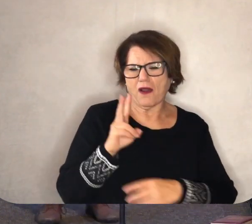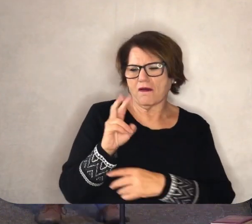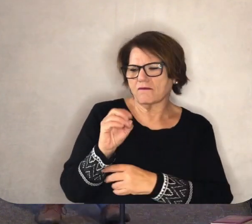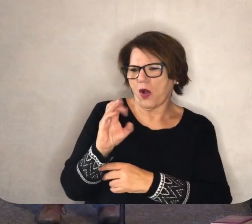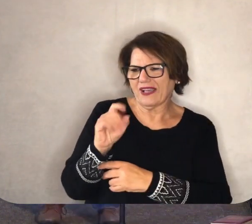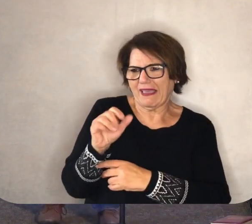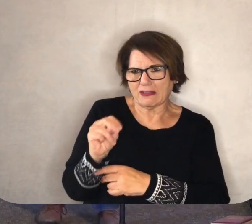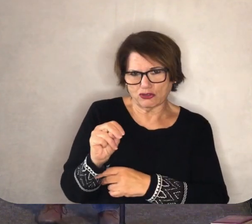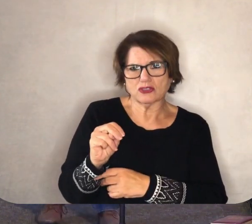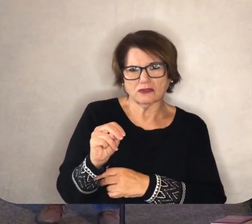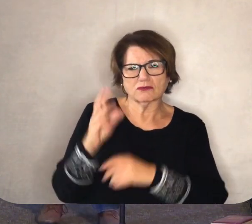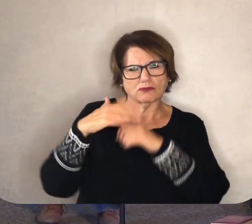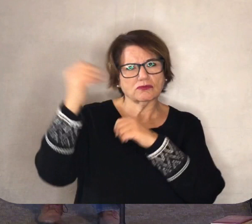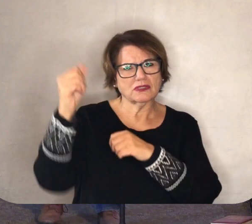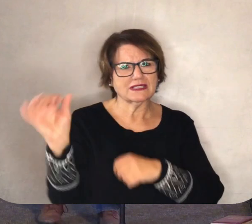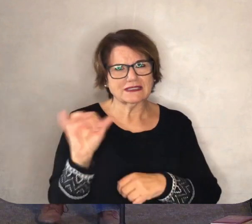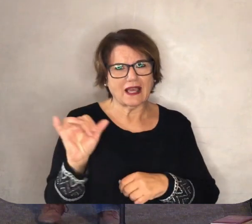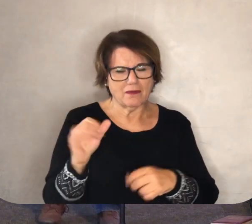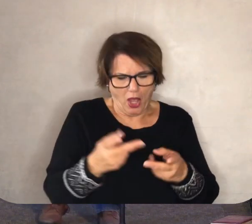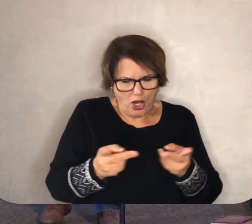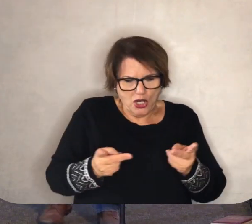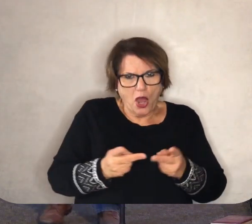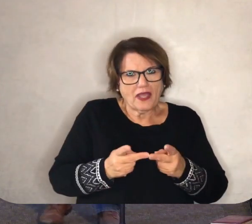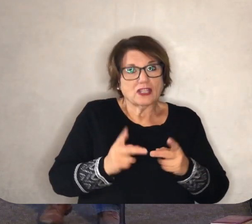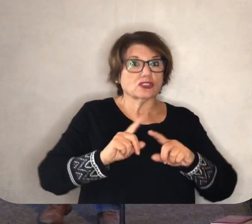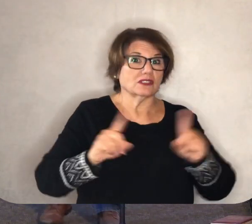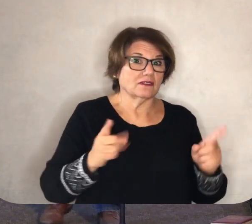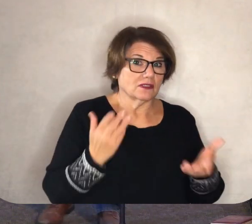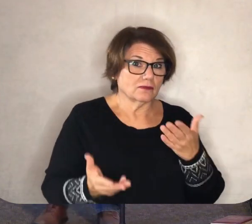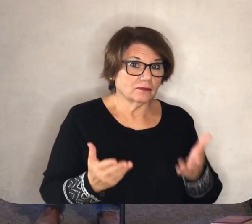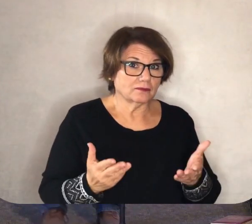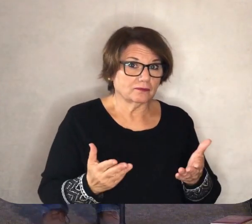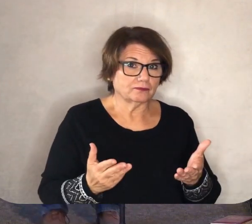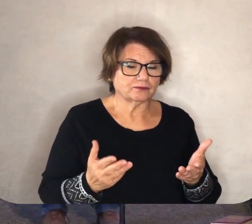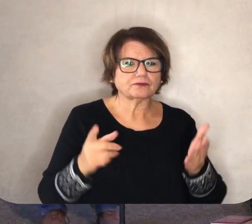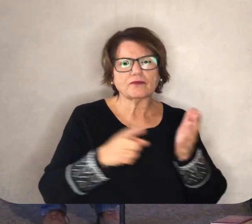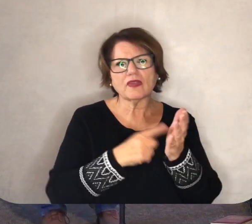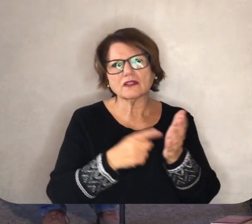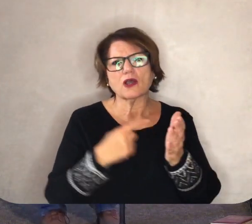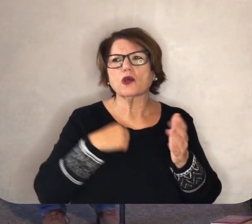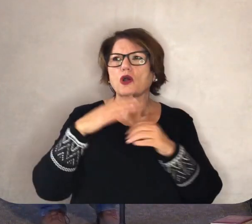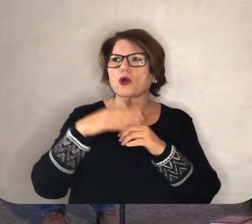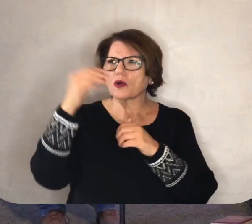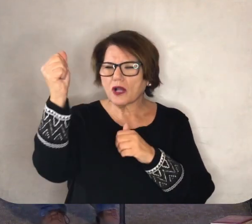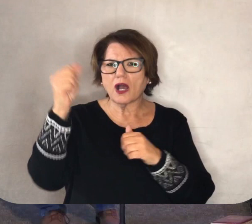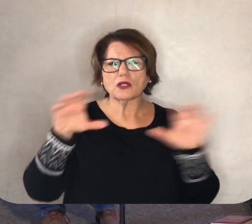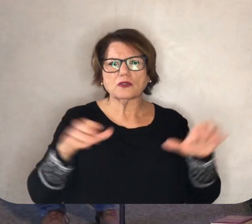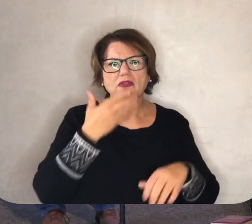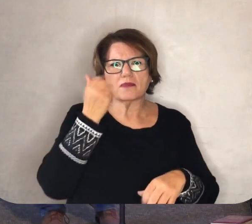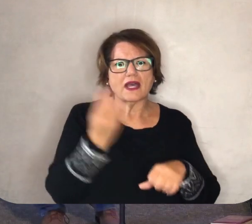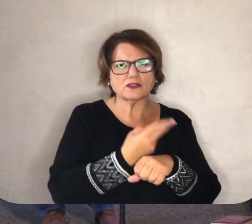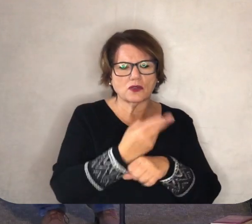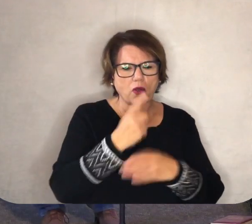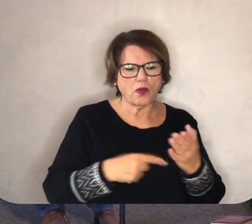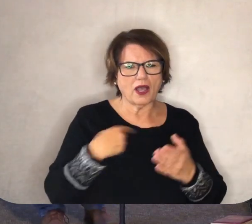the same. It's only our location that's different. And sometimes we are called to make the best use of what we